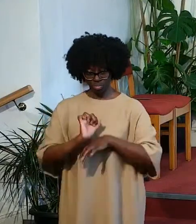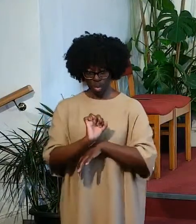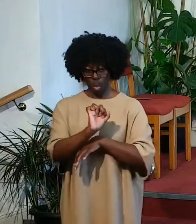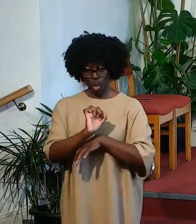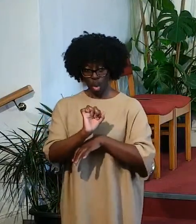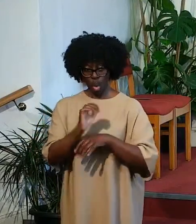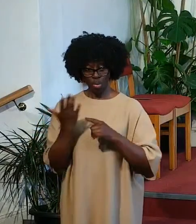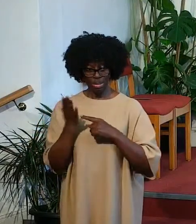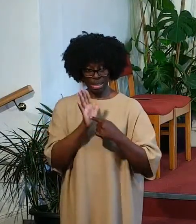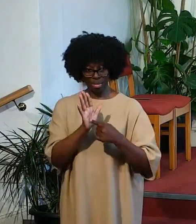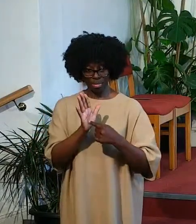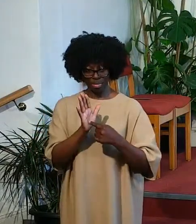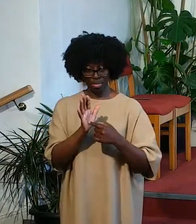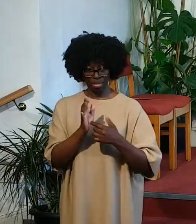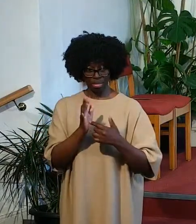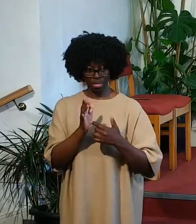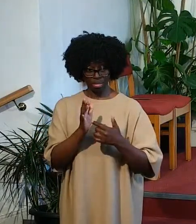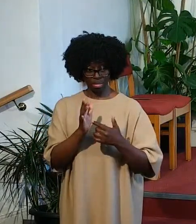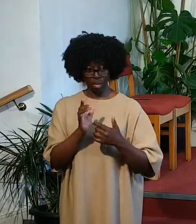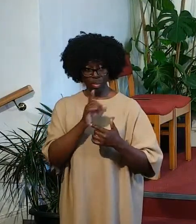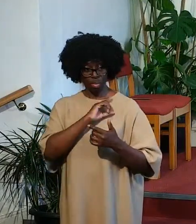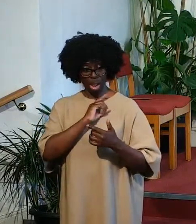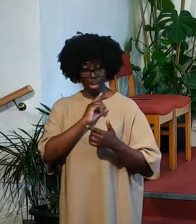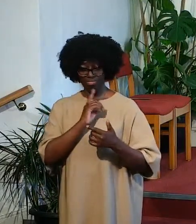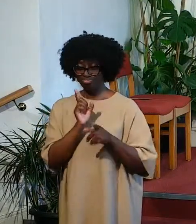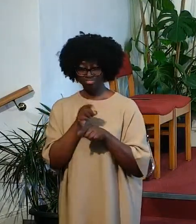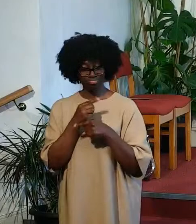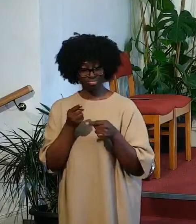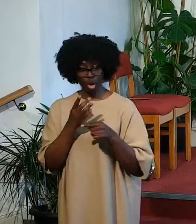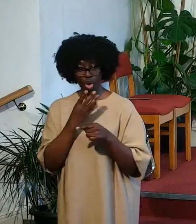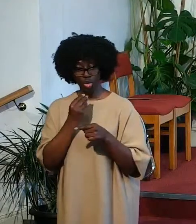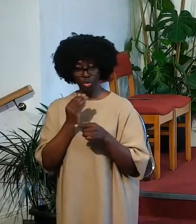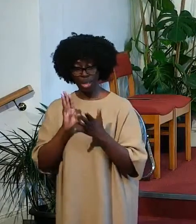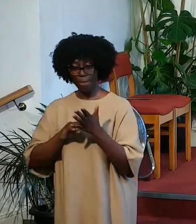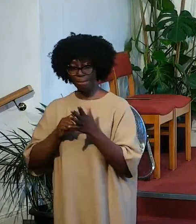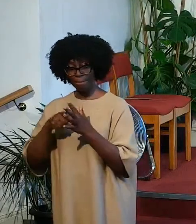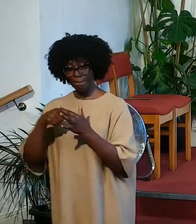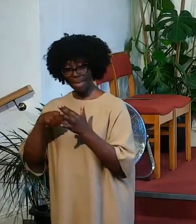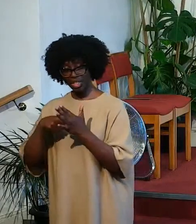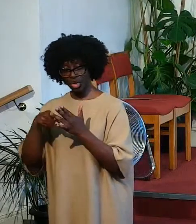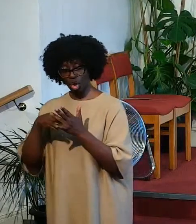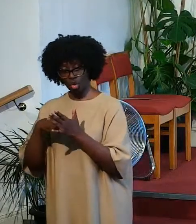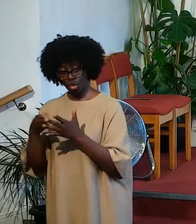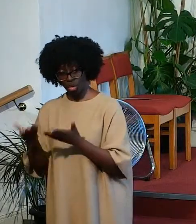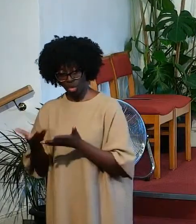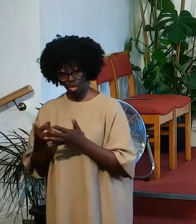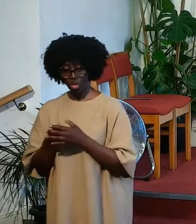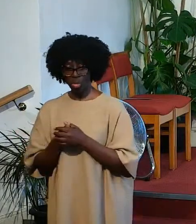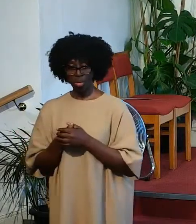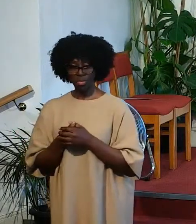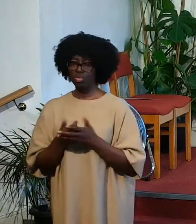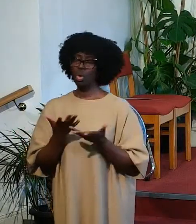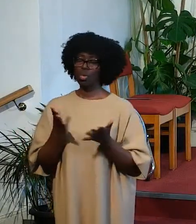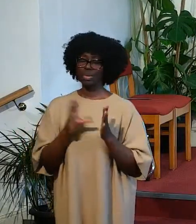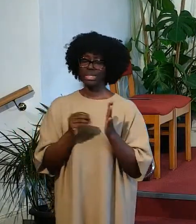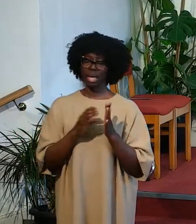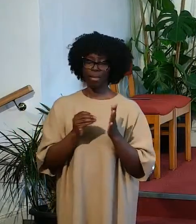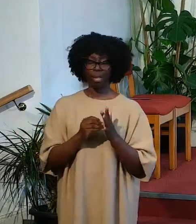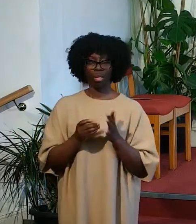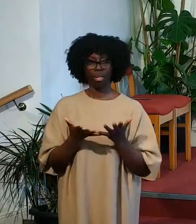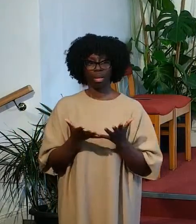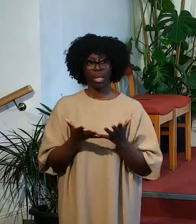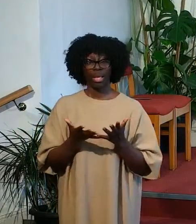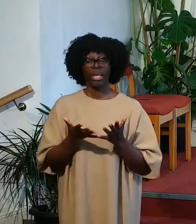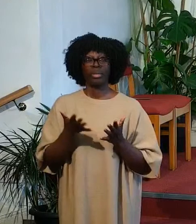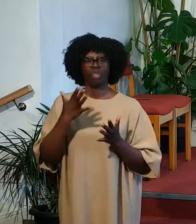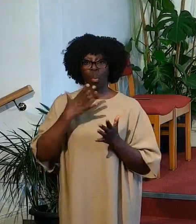even adopt Makaton or PECs, but they have their own way of communicating. So if they want to go to the toilet, they will have their own way of